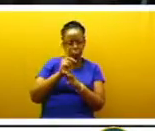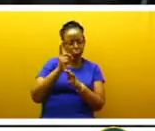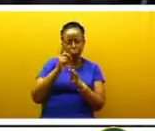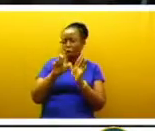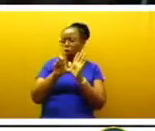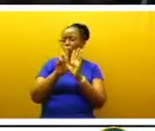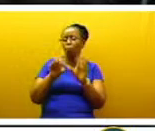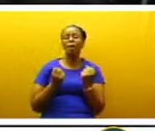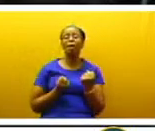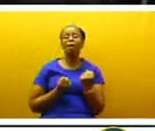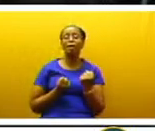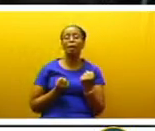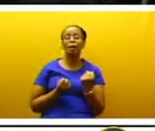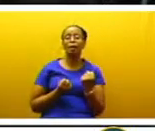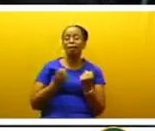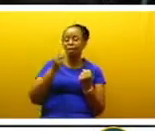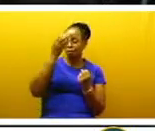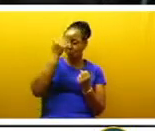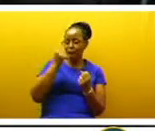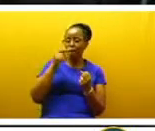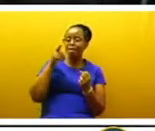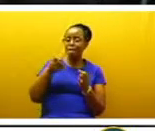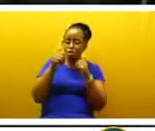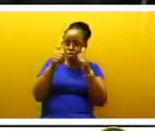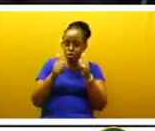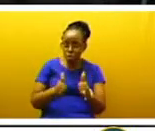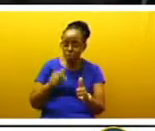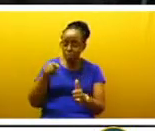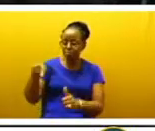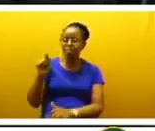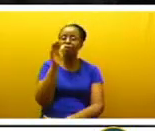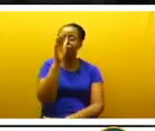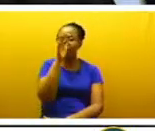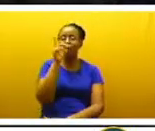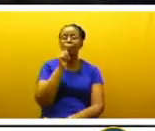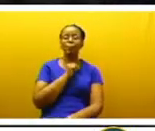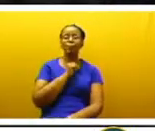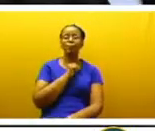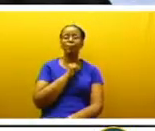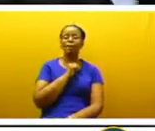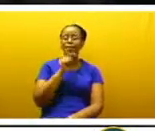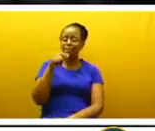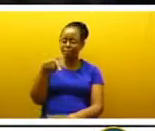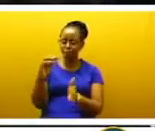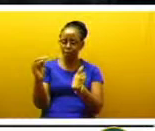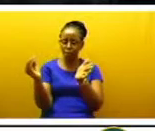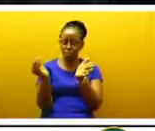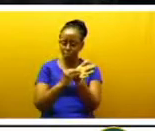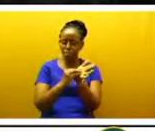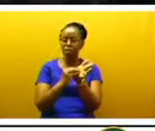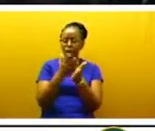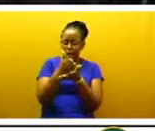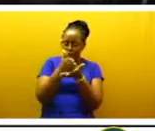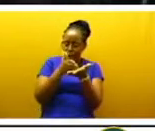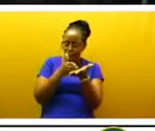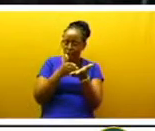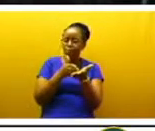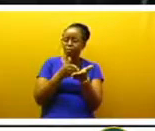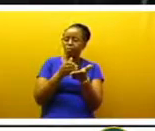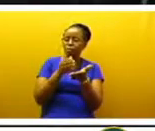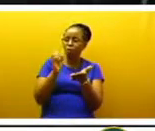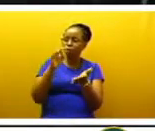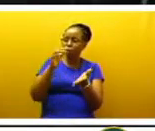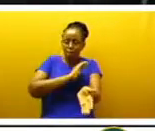he lied and put forward just half of what the power he has